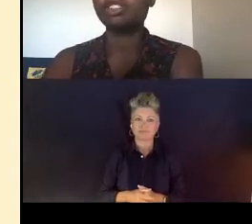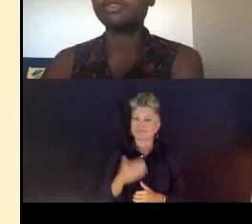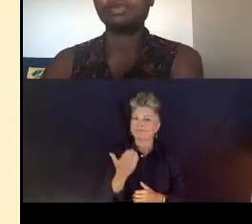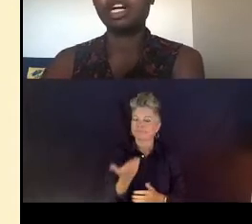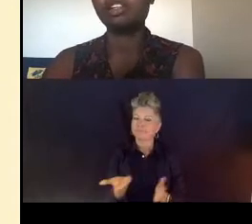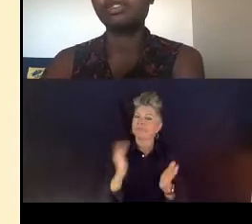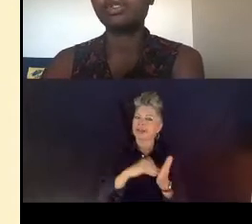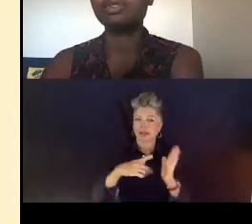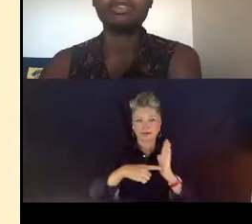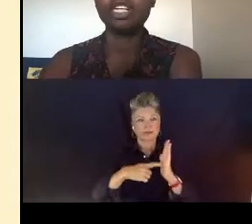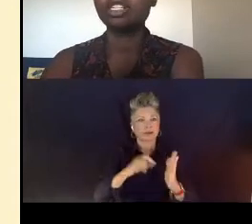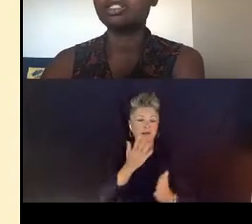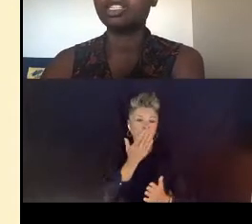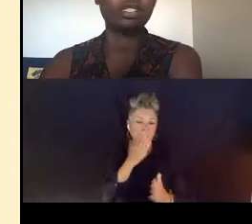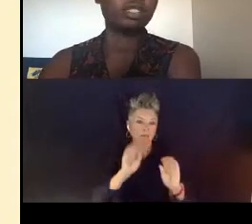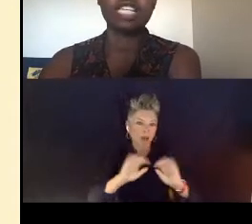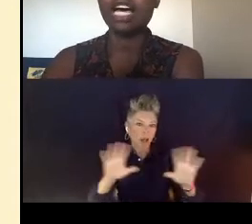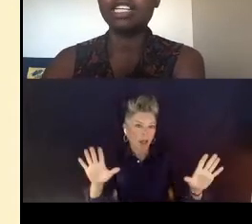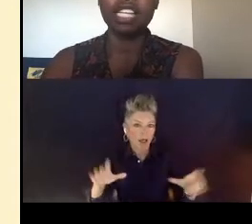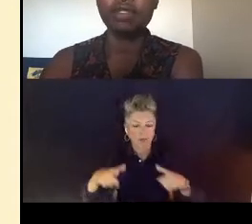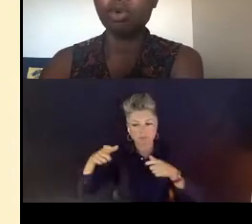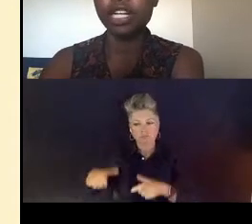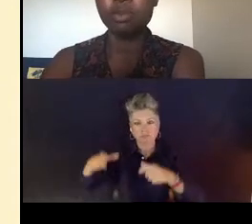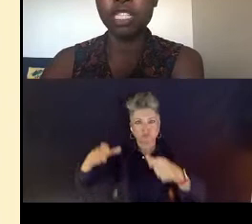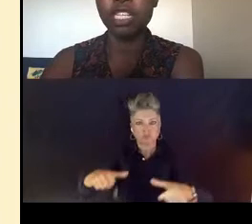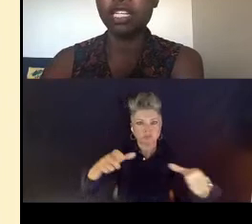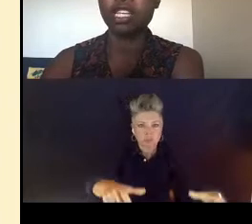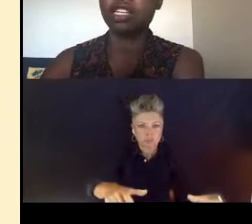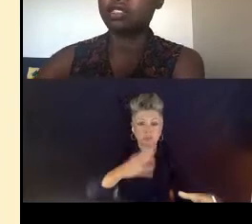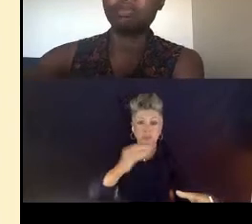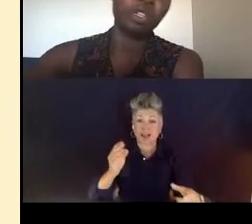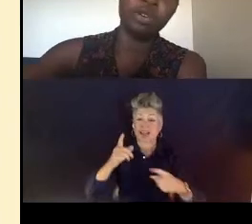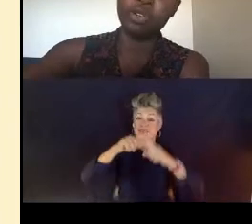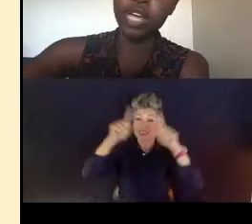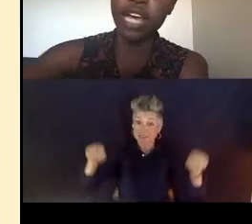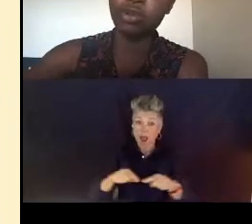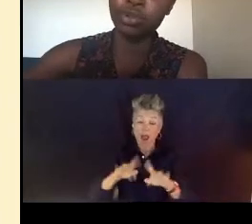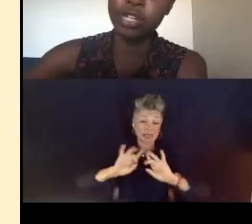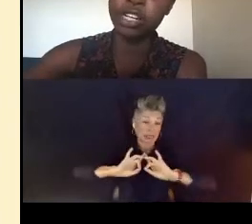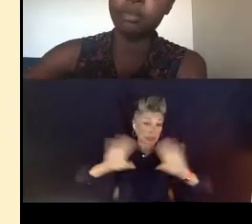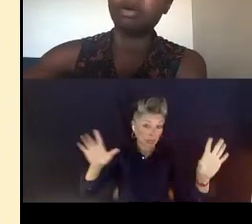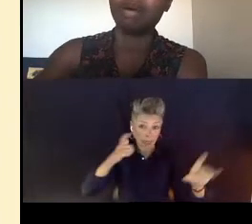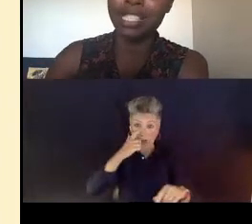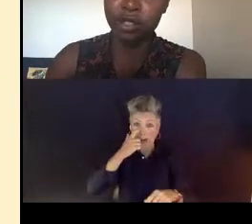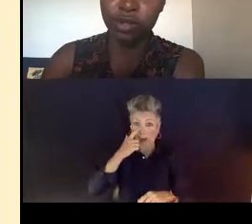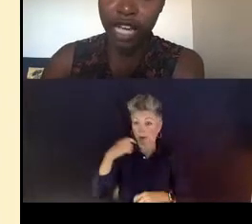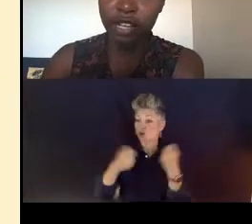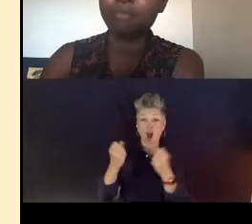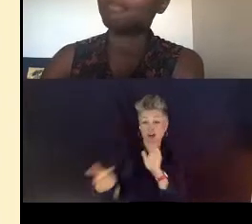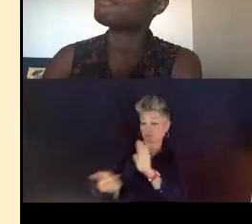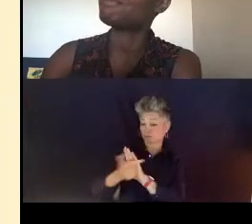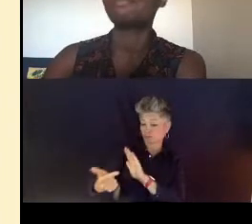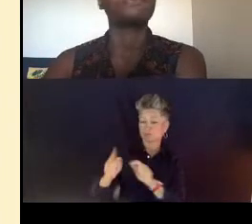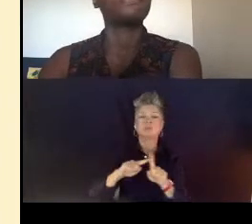image of some colorful diverters. The sign is even more explicit. It says, you know, you can't go through here, but bicycles can.